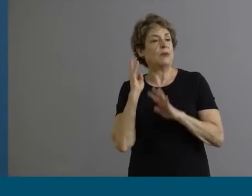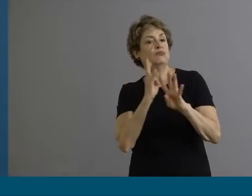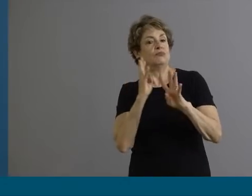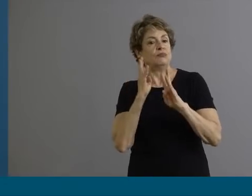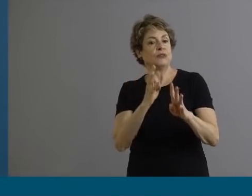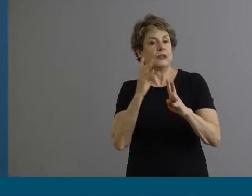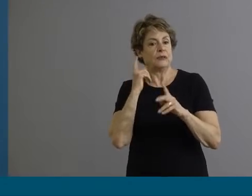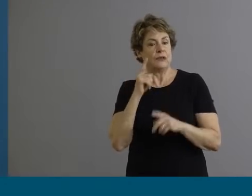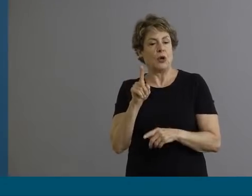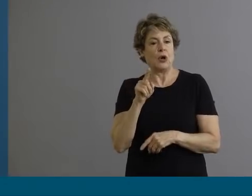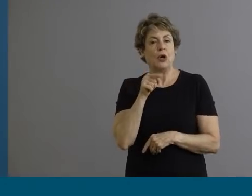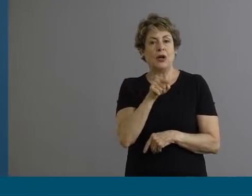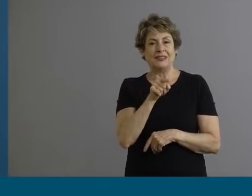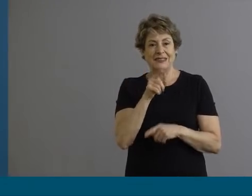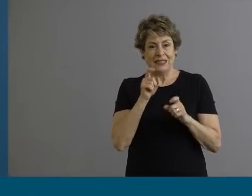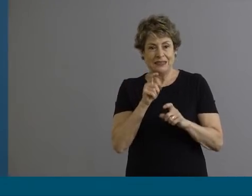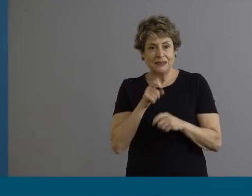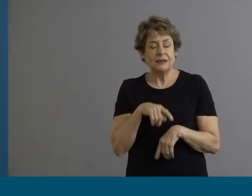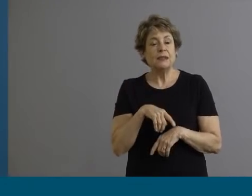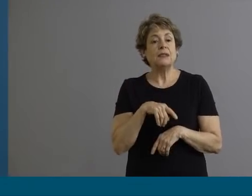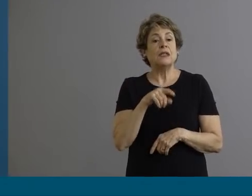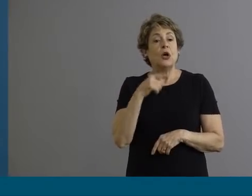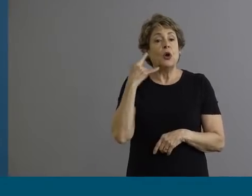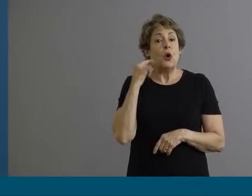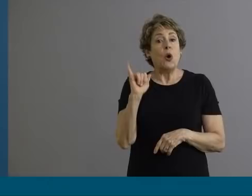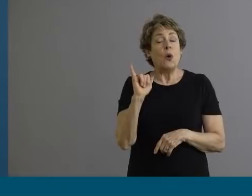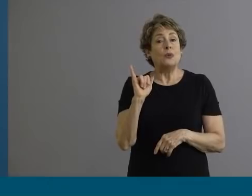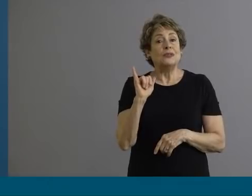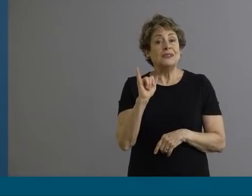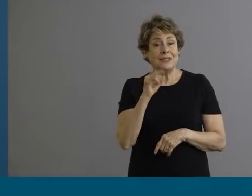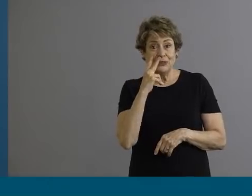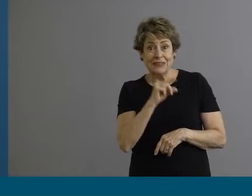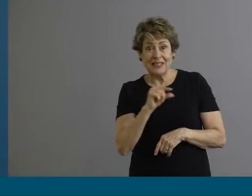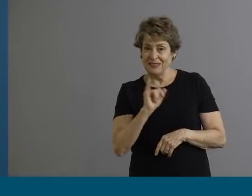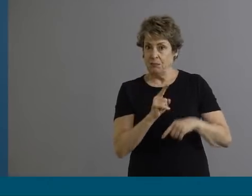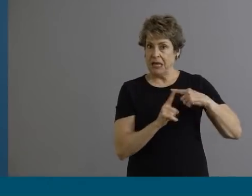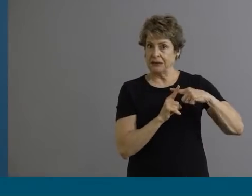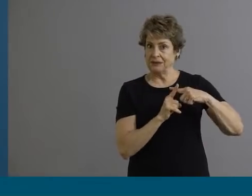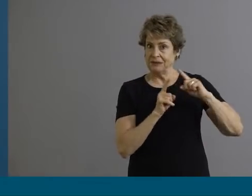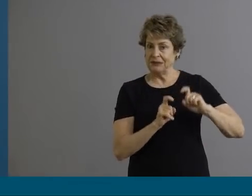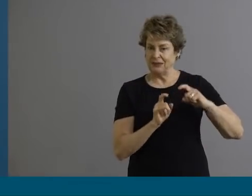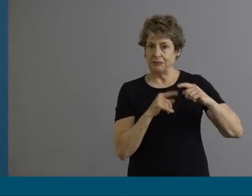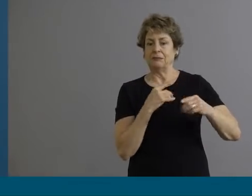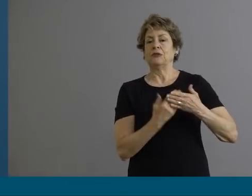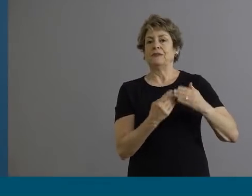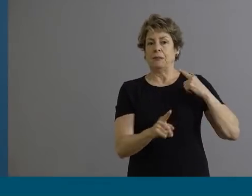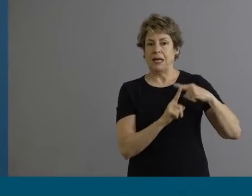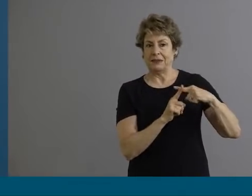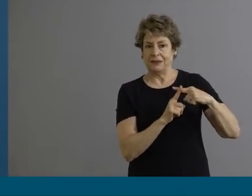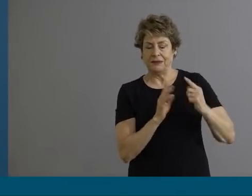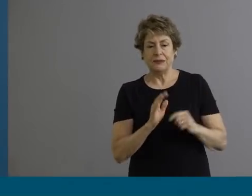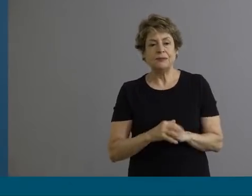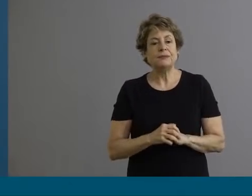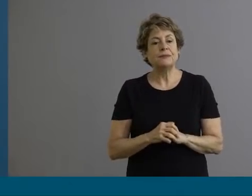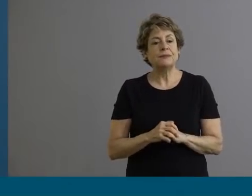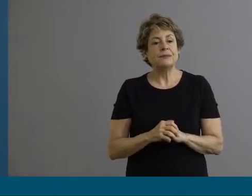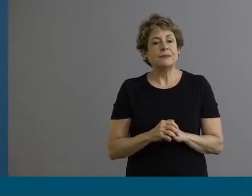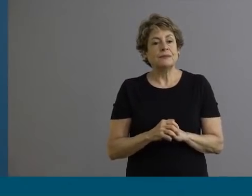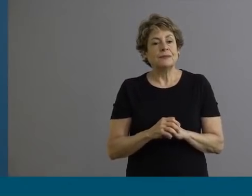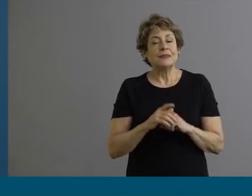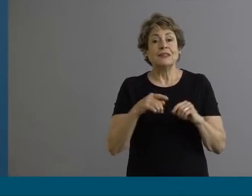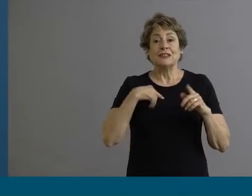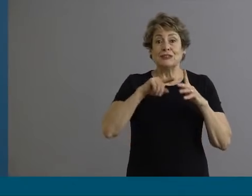look at when the stay-at-home order ended. You could see that we had weeks of decreasing